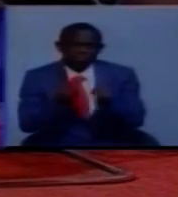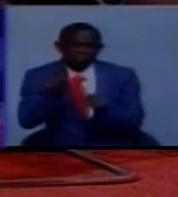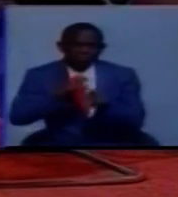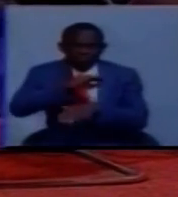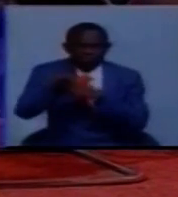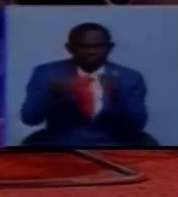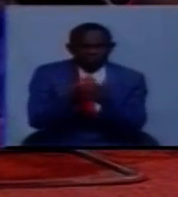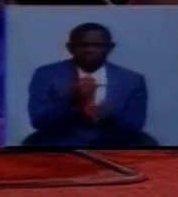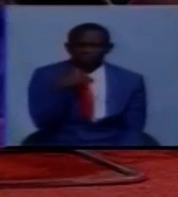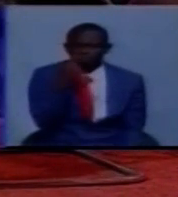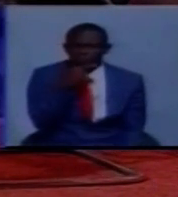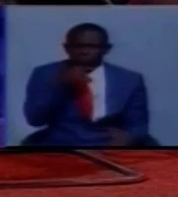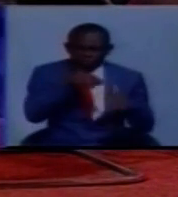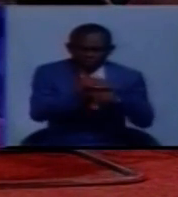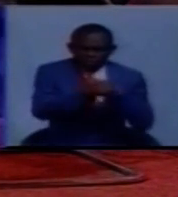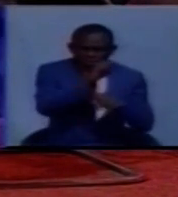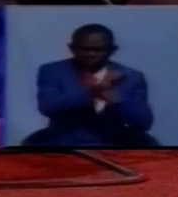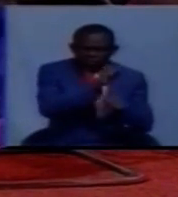this small,